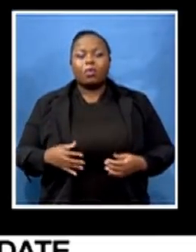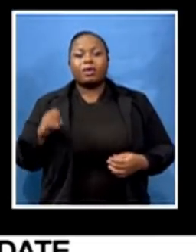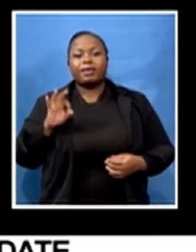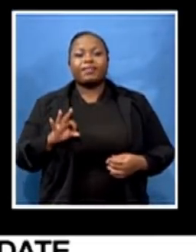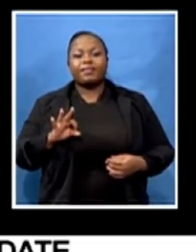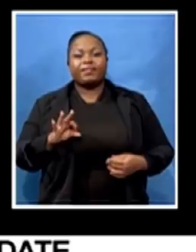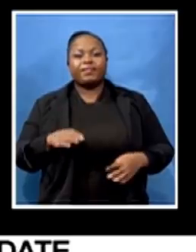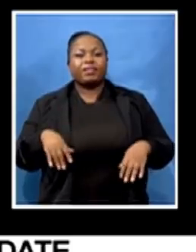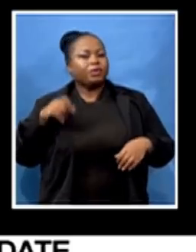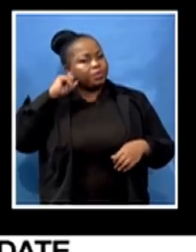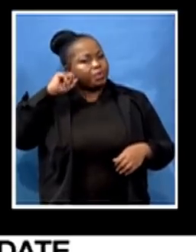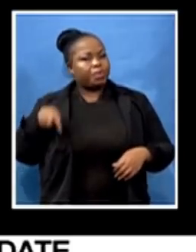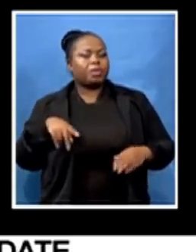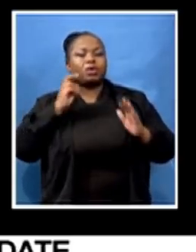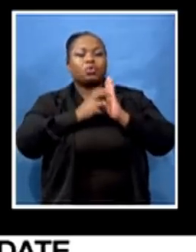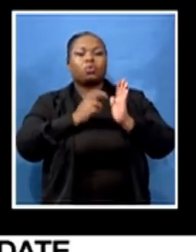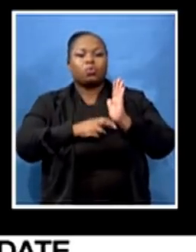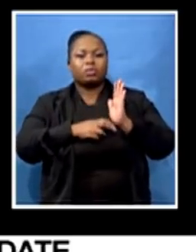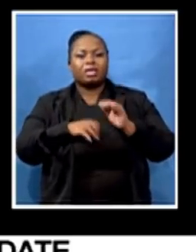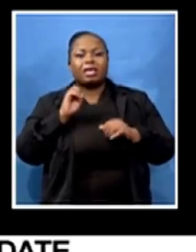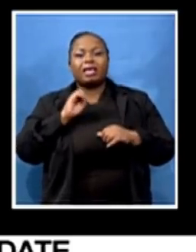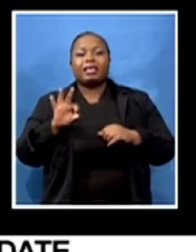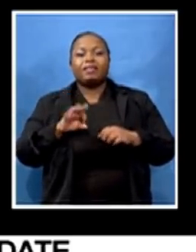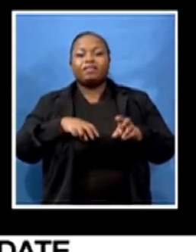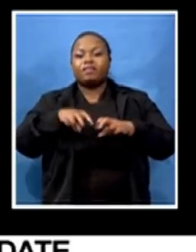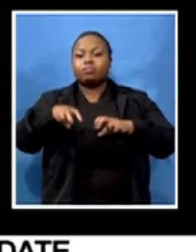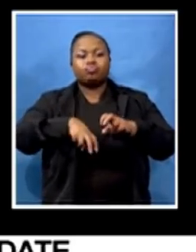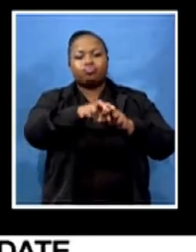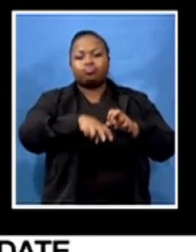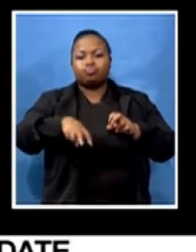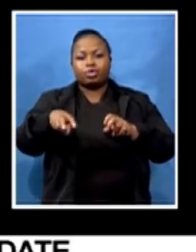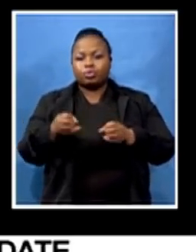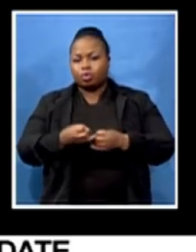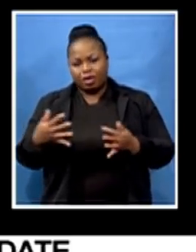Lastly, as I conclude, we note,